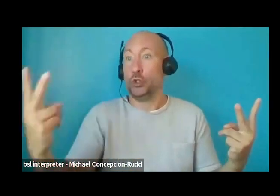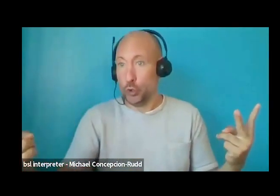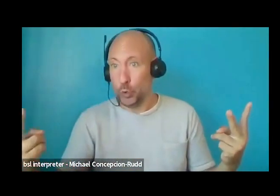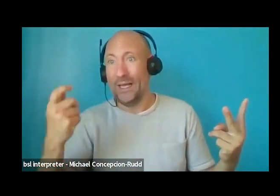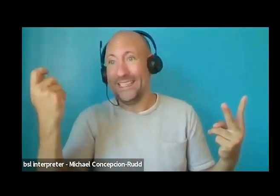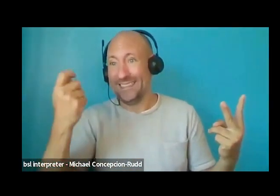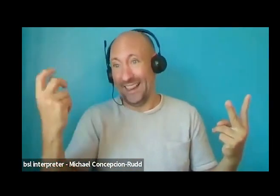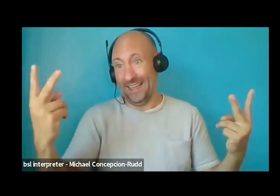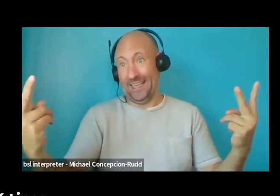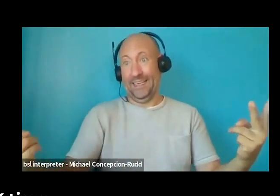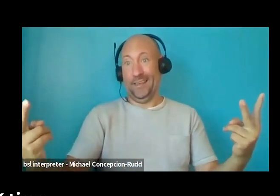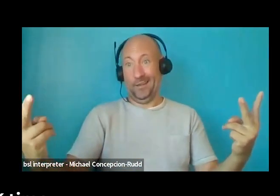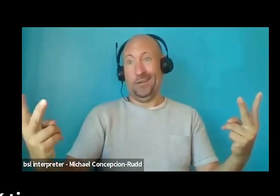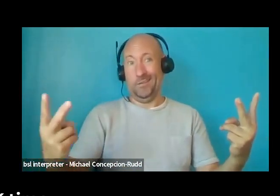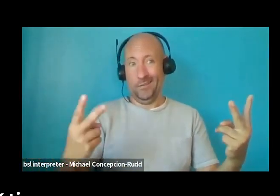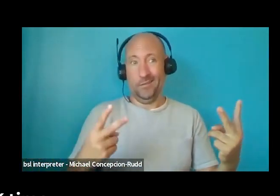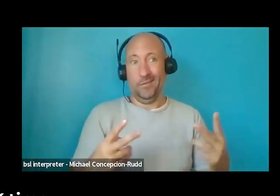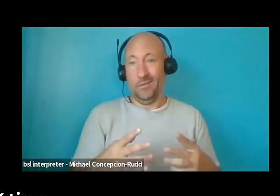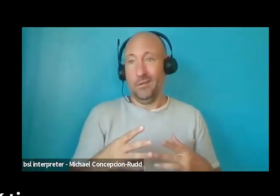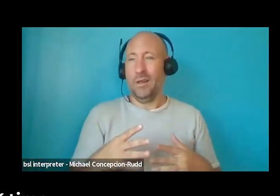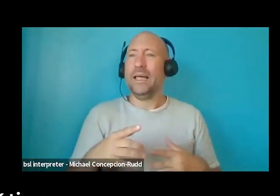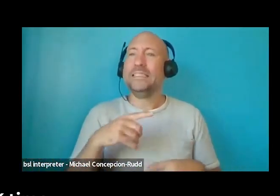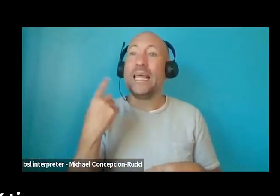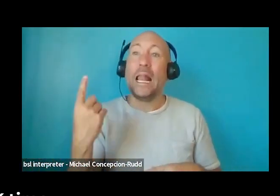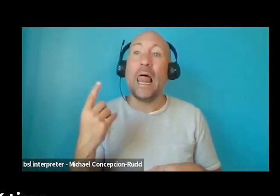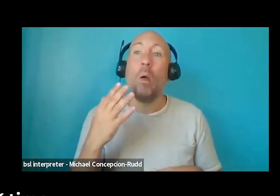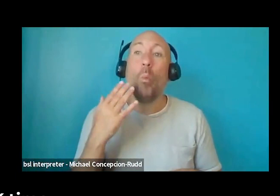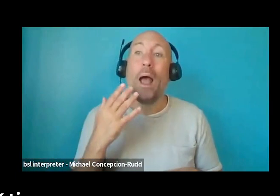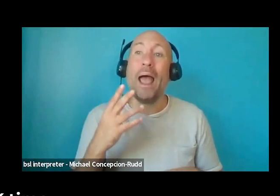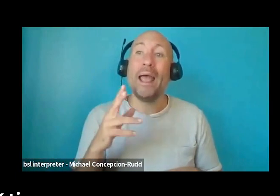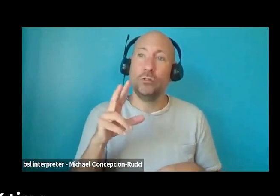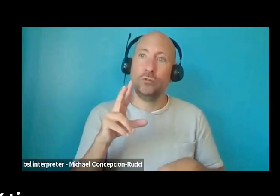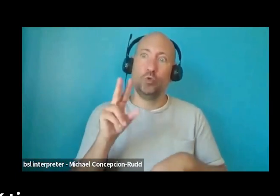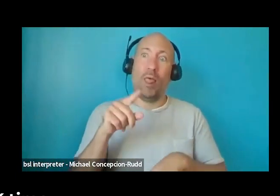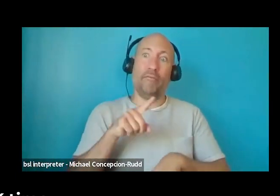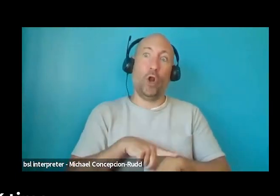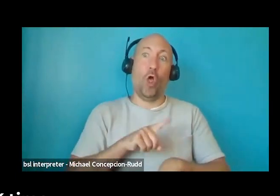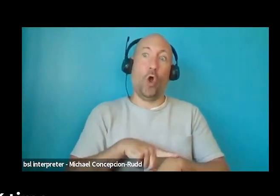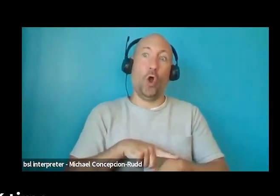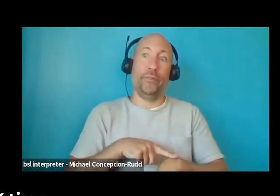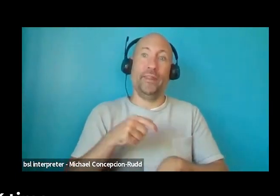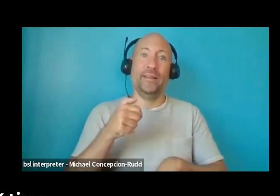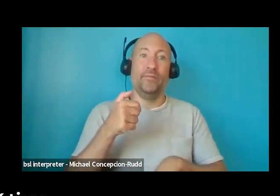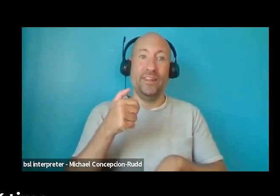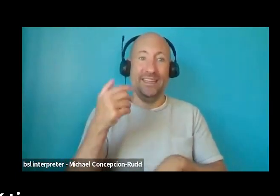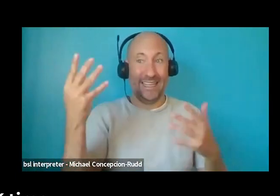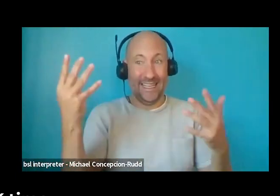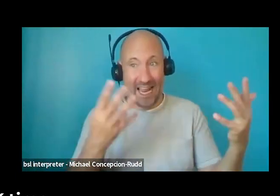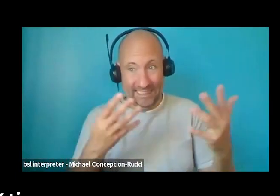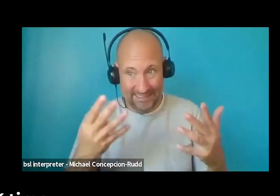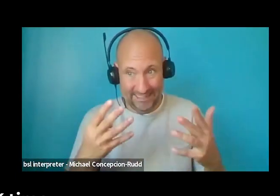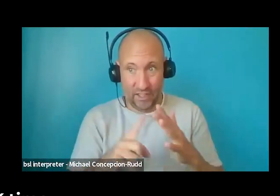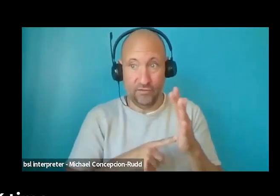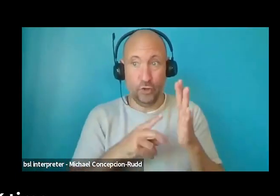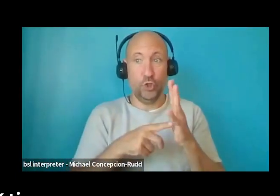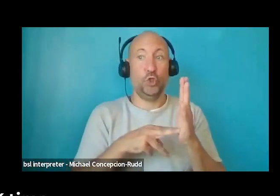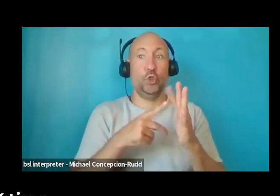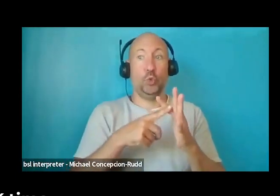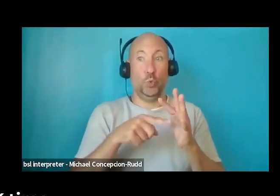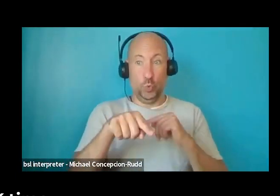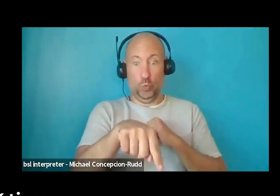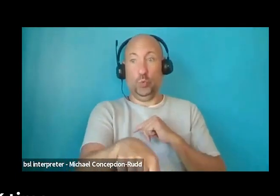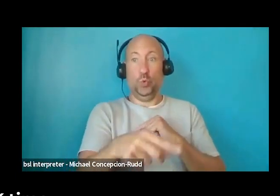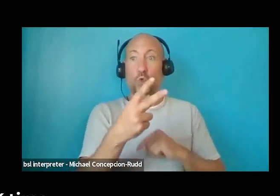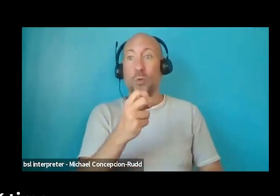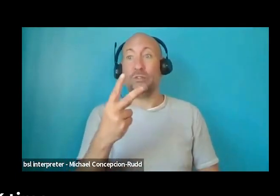England. Deadline for applications is 12 p.m. UK time on the 19th of June